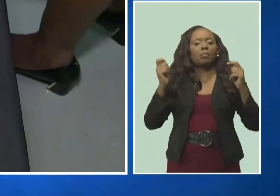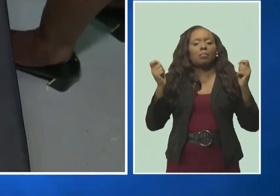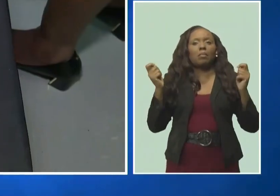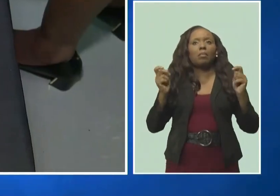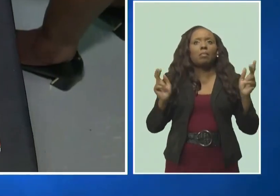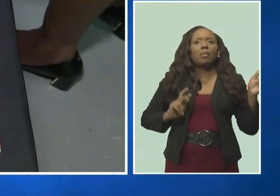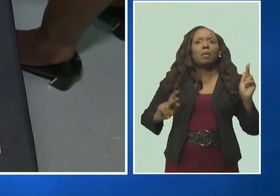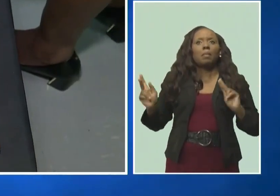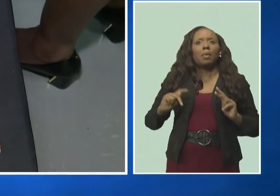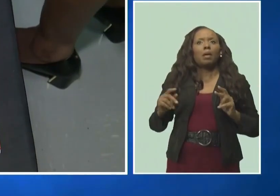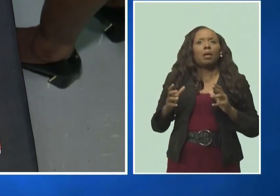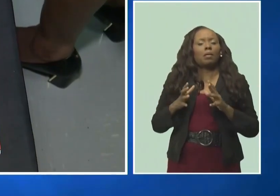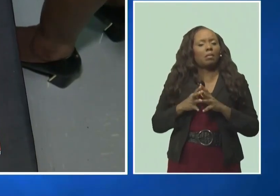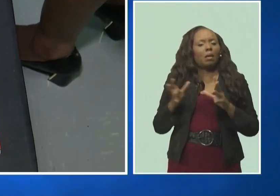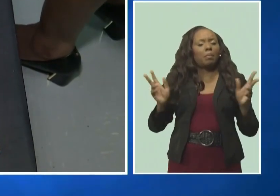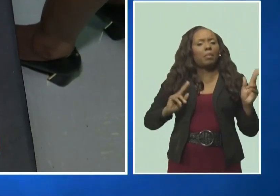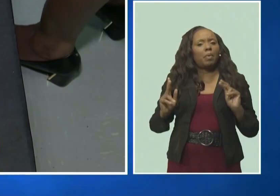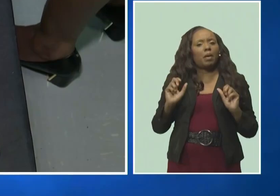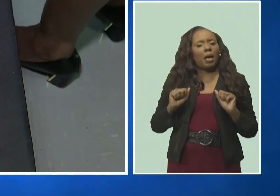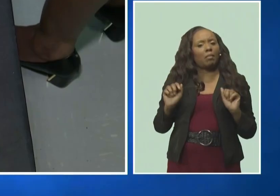by bringing the store to them.